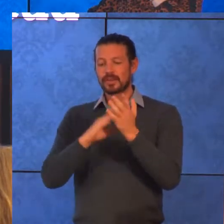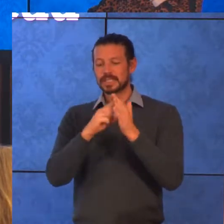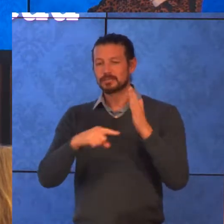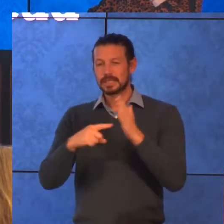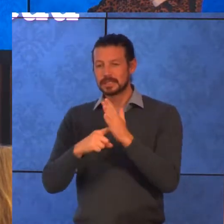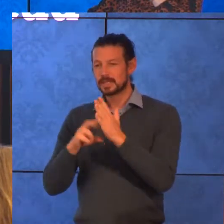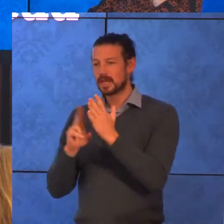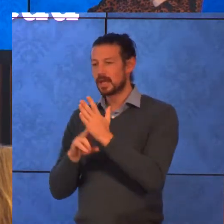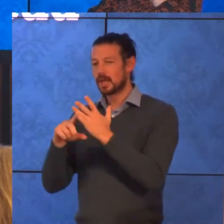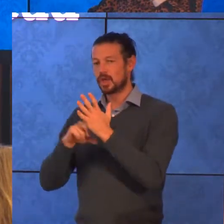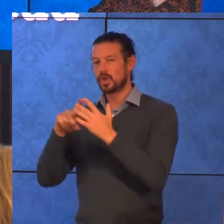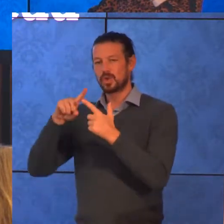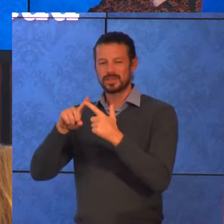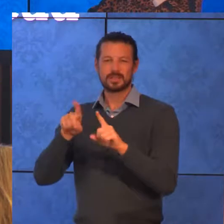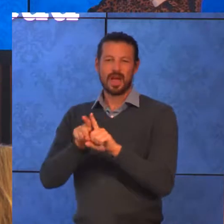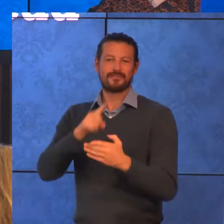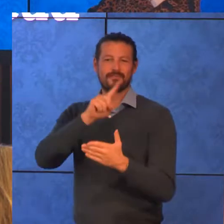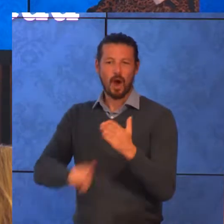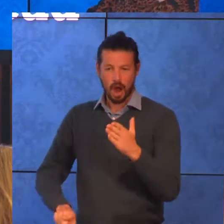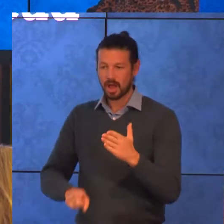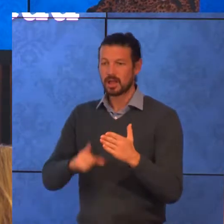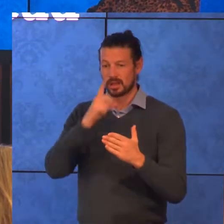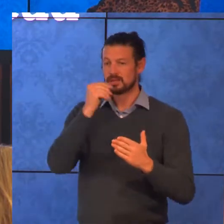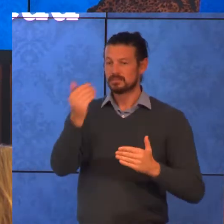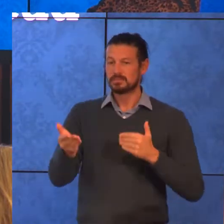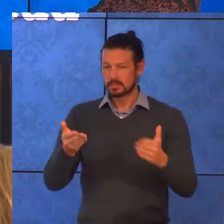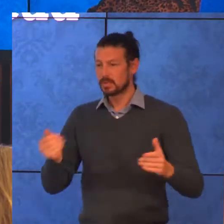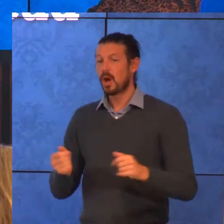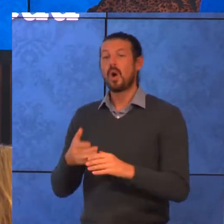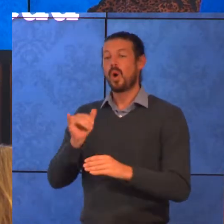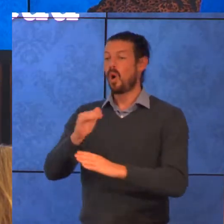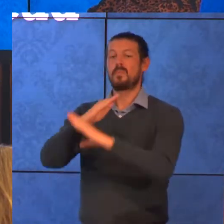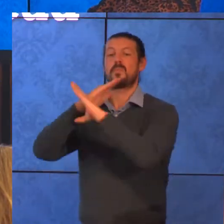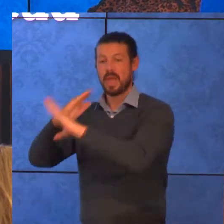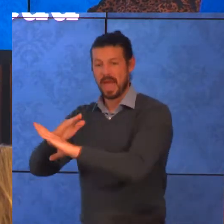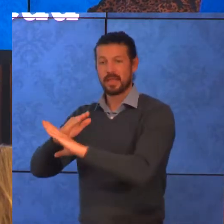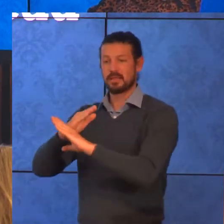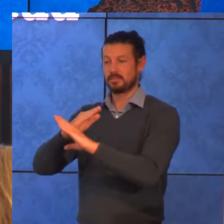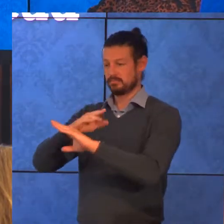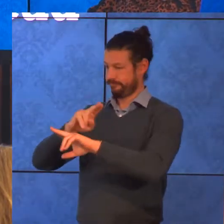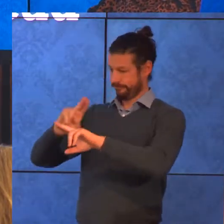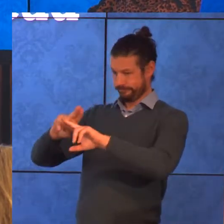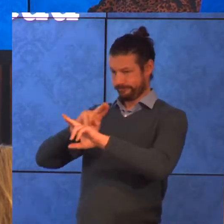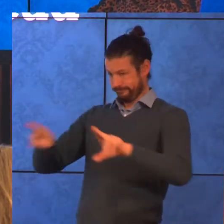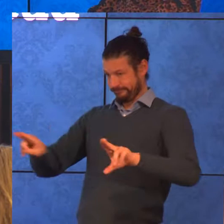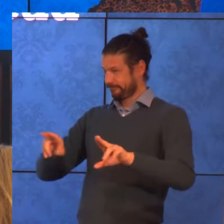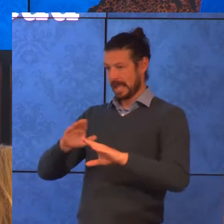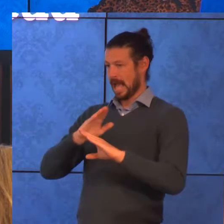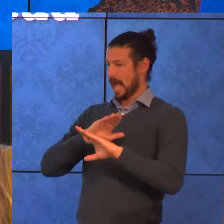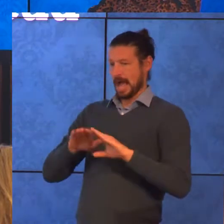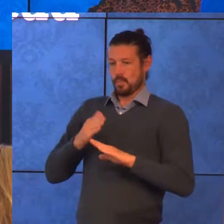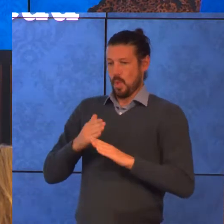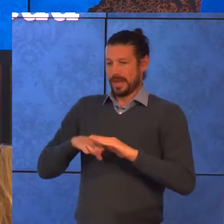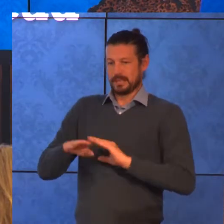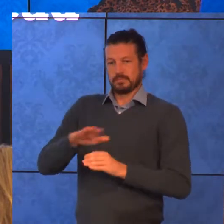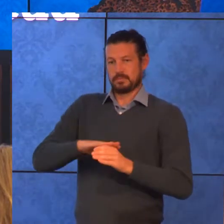Infringement notices are fines. Yeah, fines. Yep. And I can ban providers from the market, and I think...